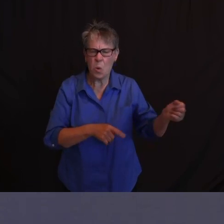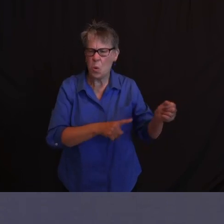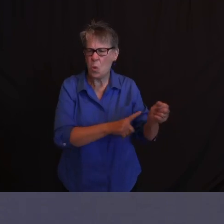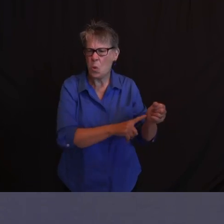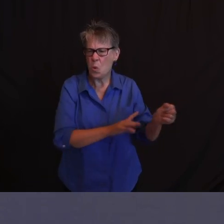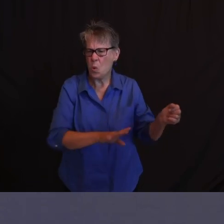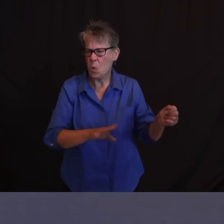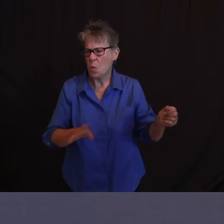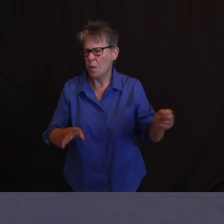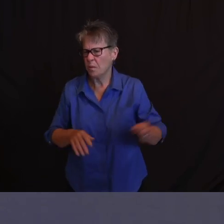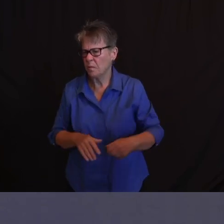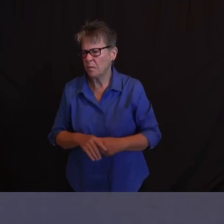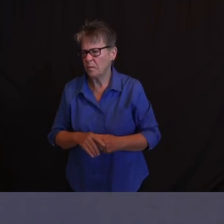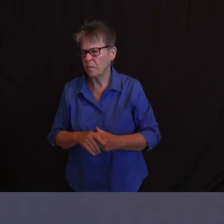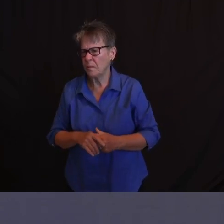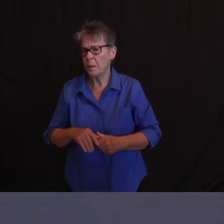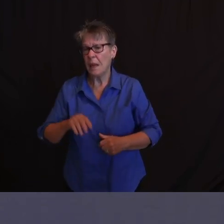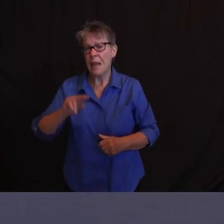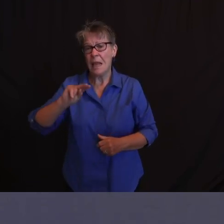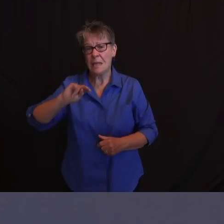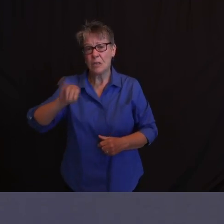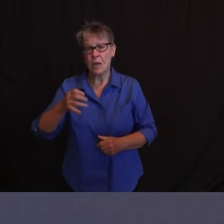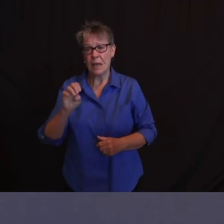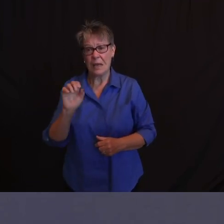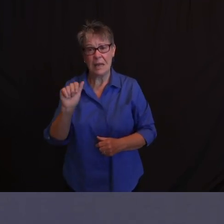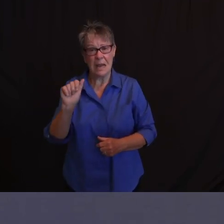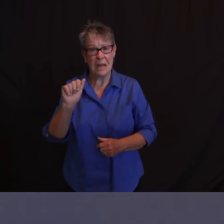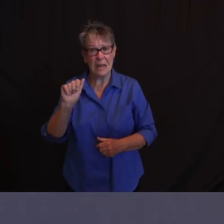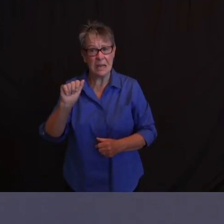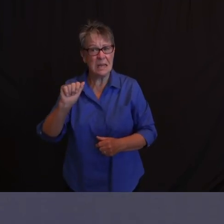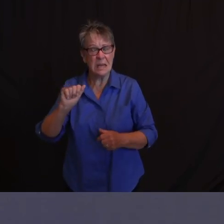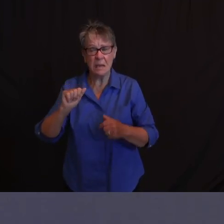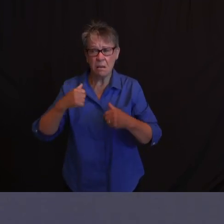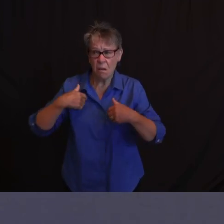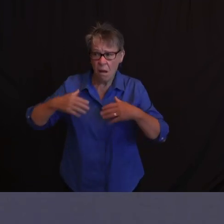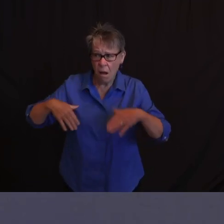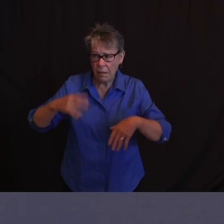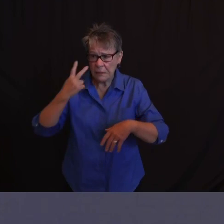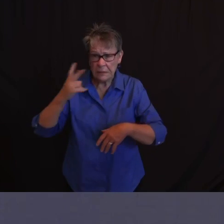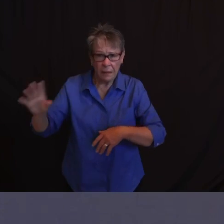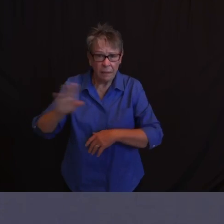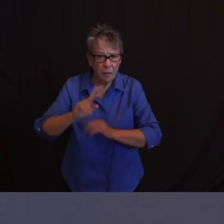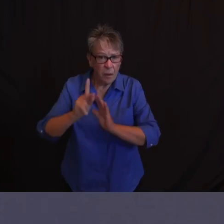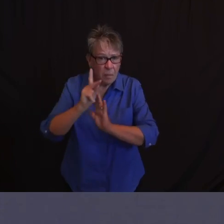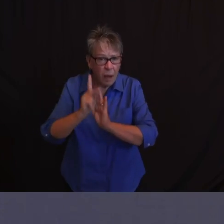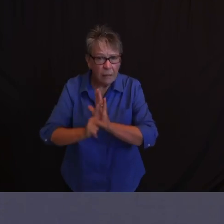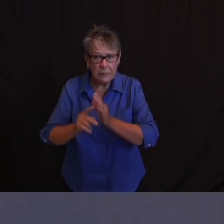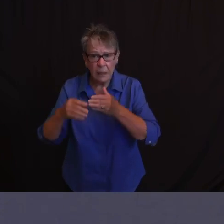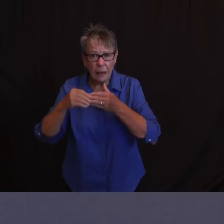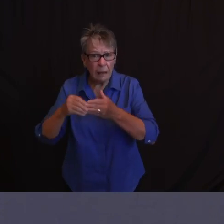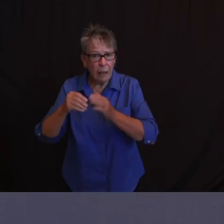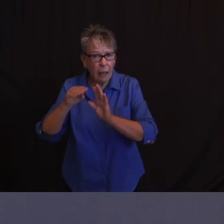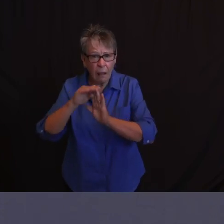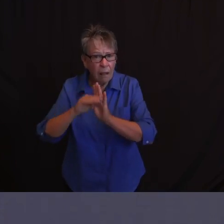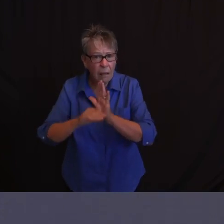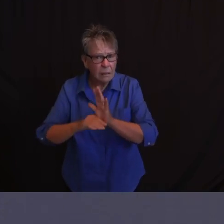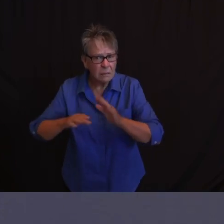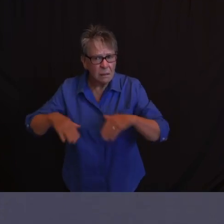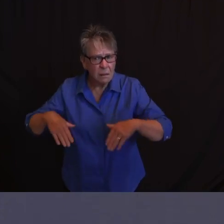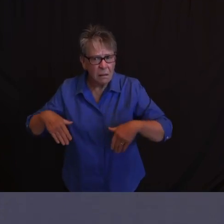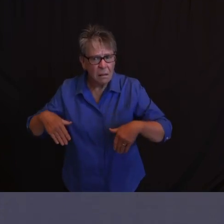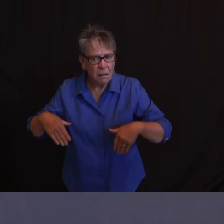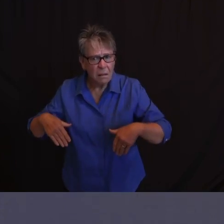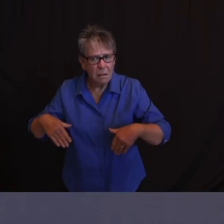I don't begrudge the educators for wanting to have the confidence they need to come back